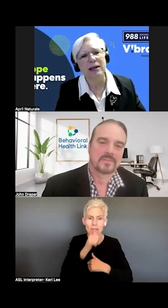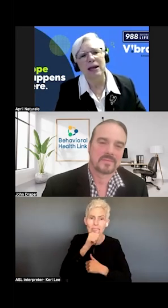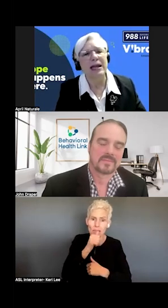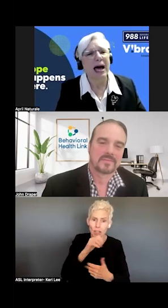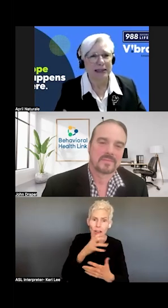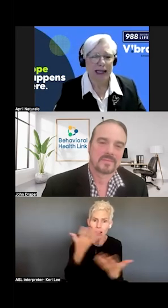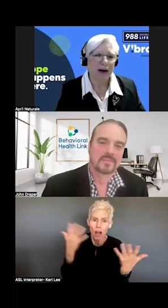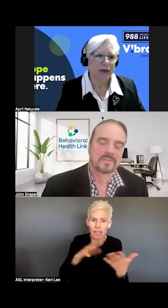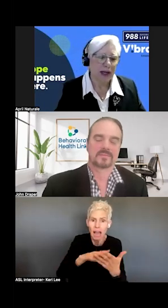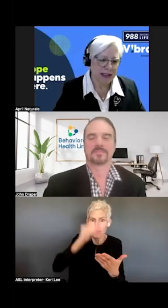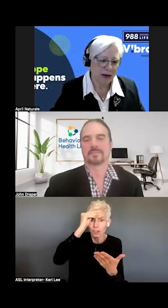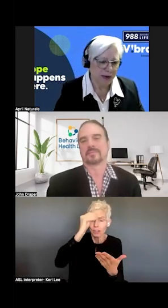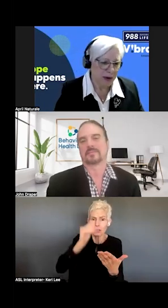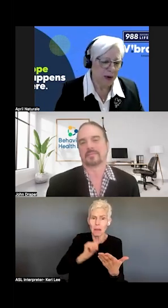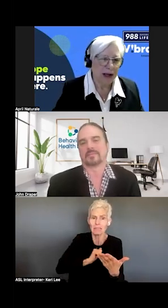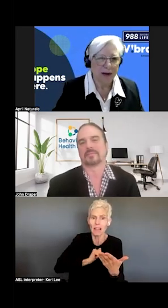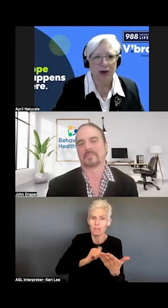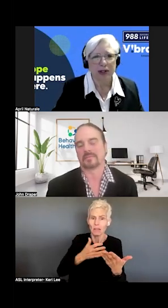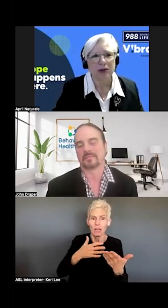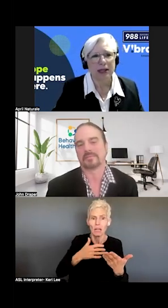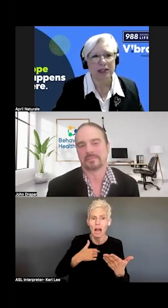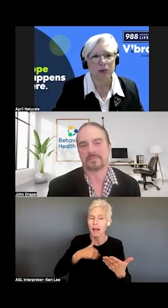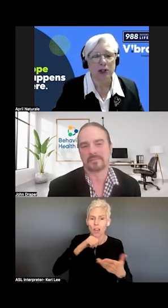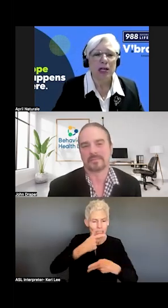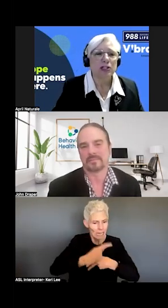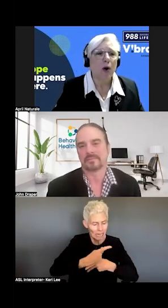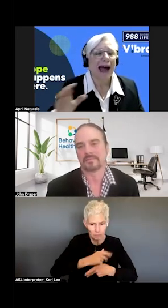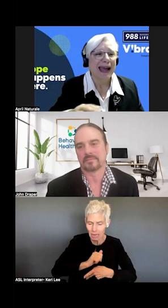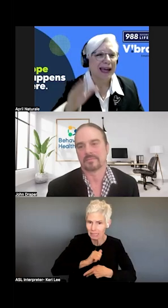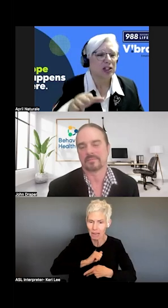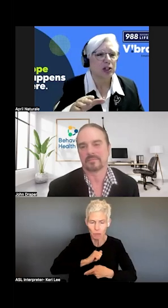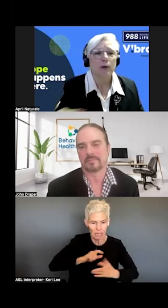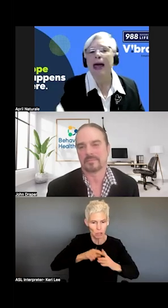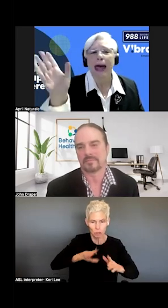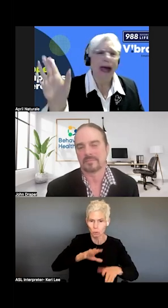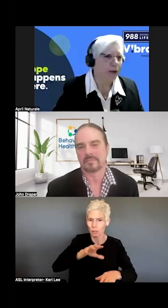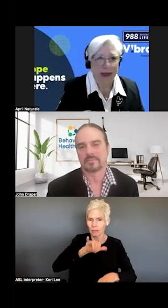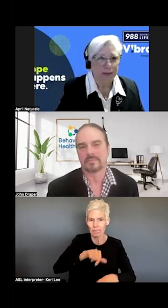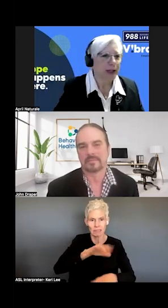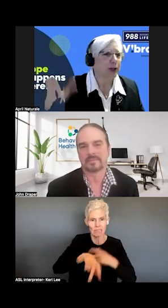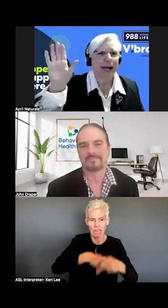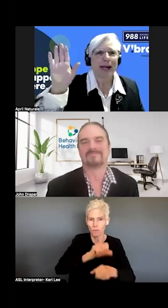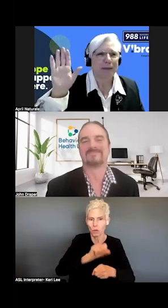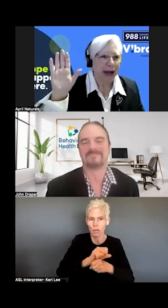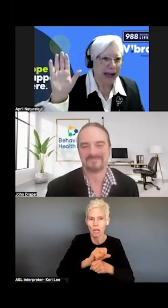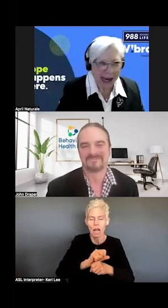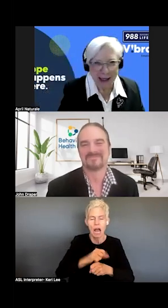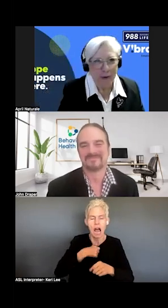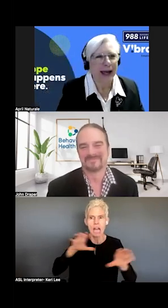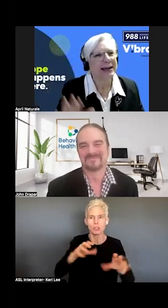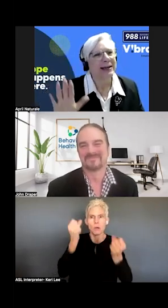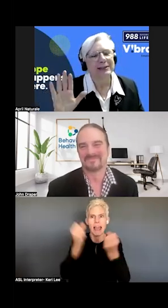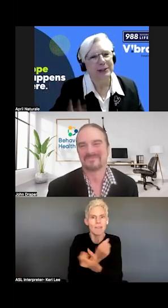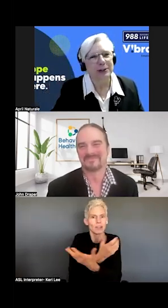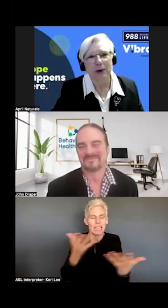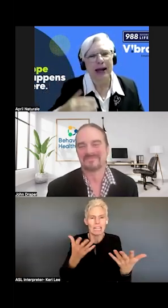did not take care of myself when I started doing this work. So I actually do everything. I try to implement any